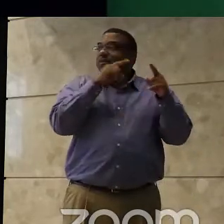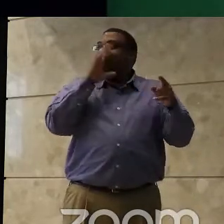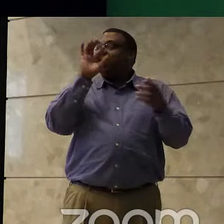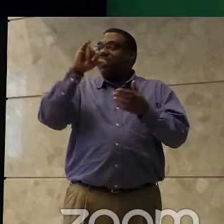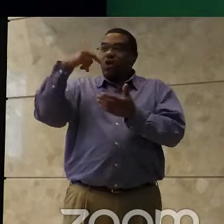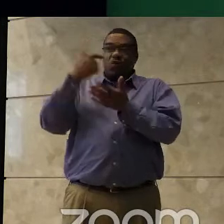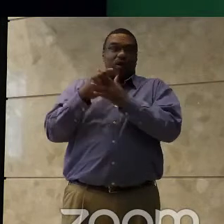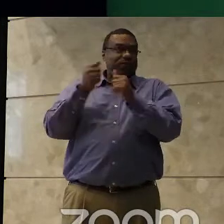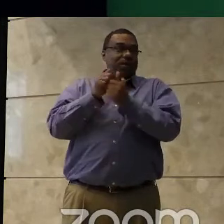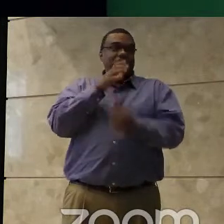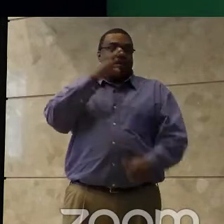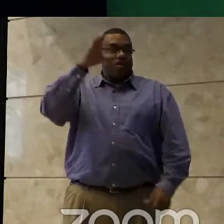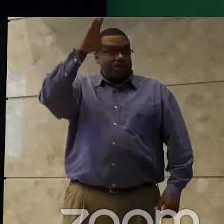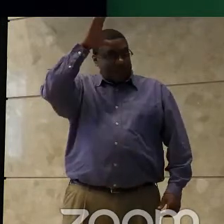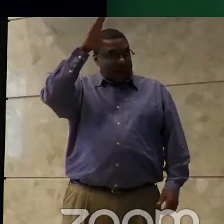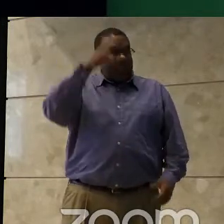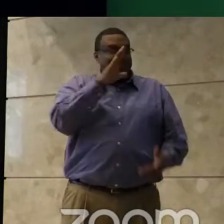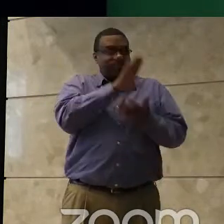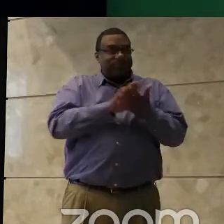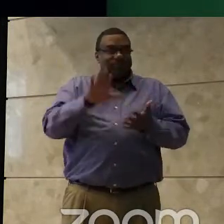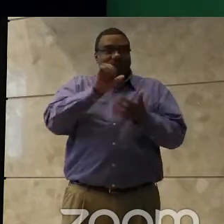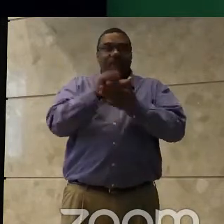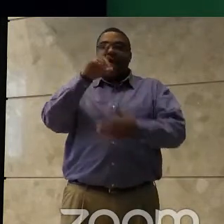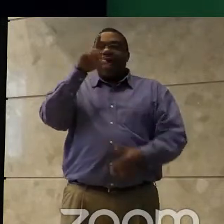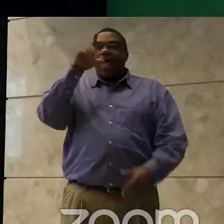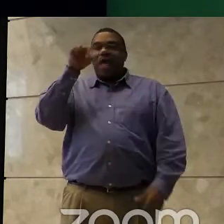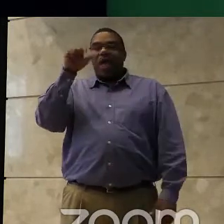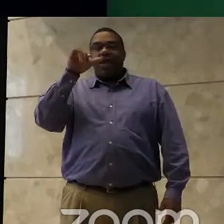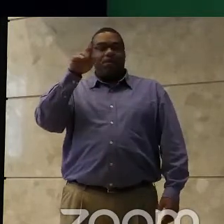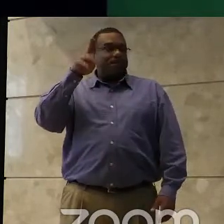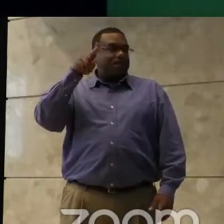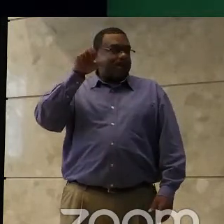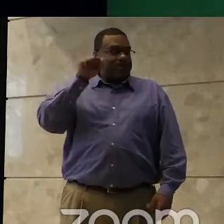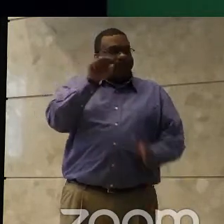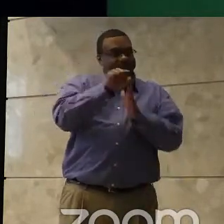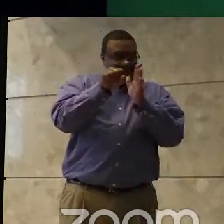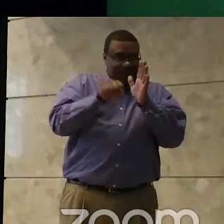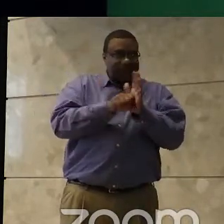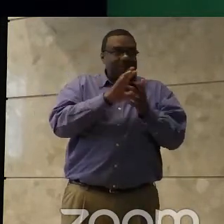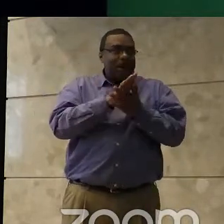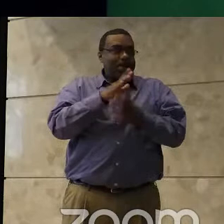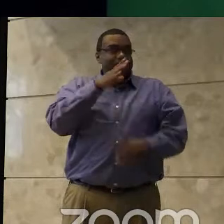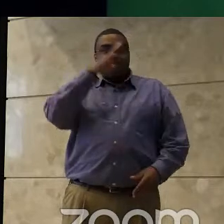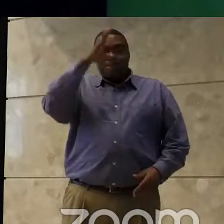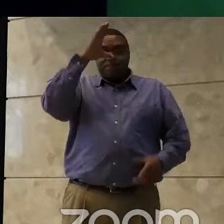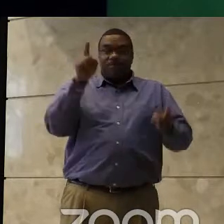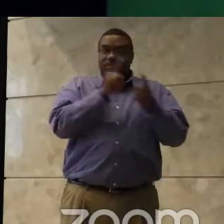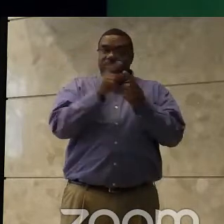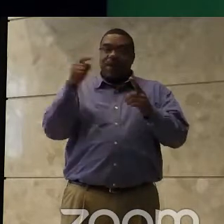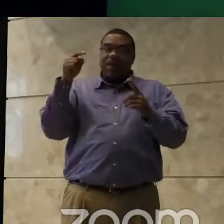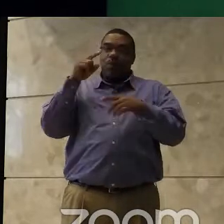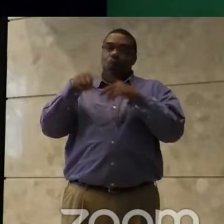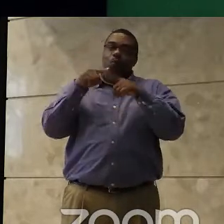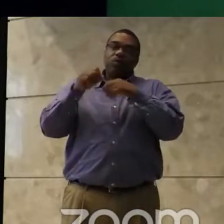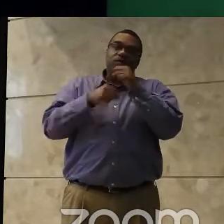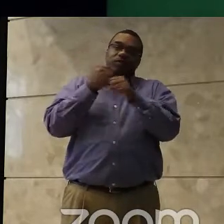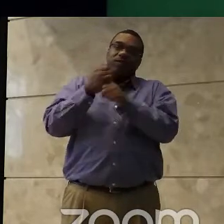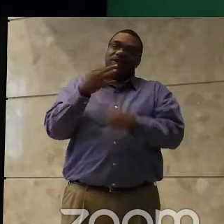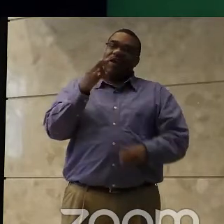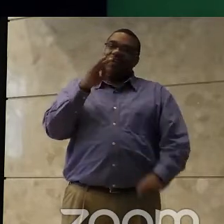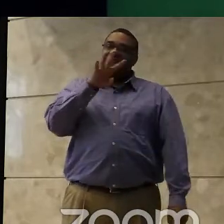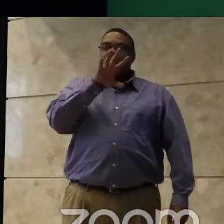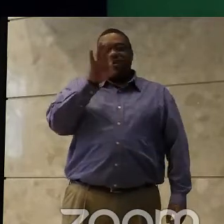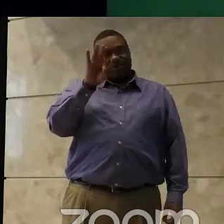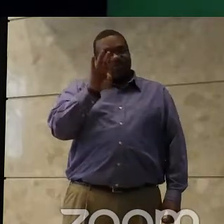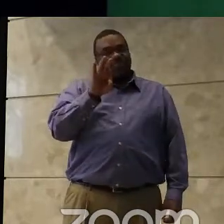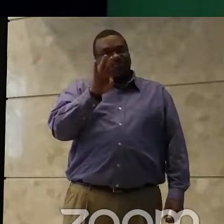of my parents' alma mater of Alabama State. My parents met there in the 30s and from 1949. Very nice, very, very